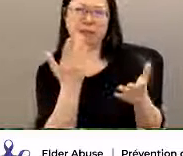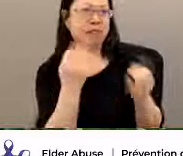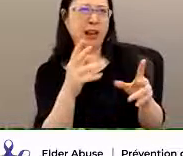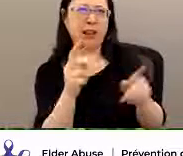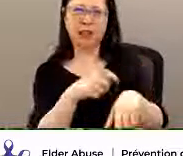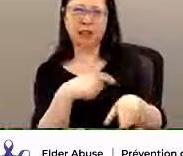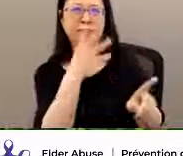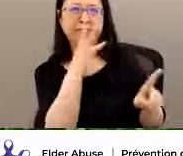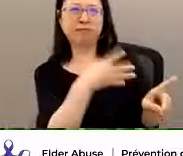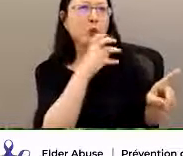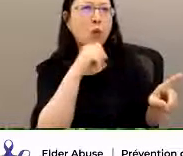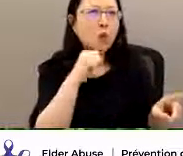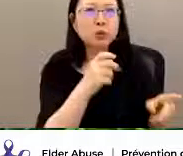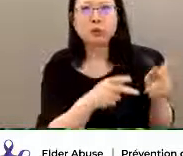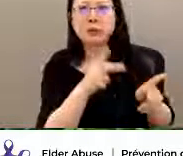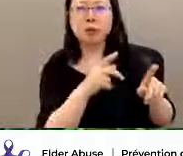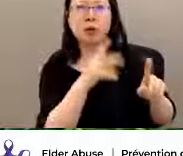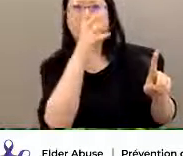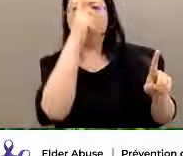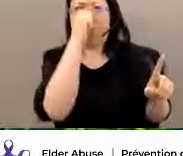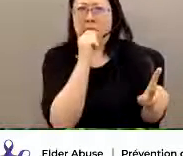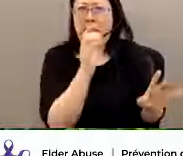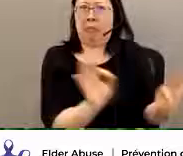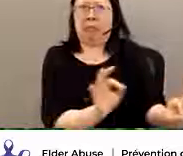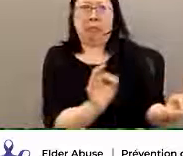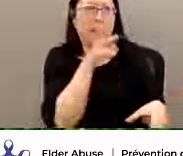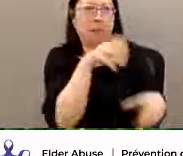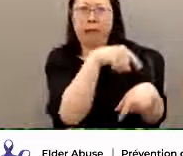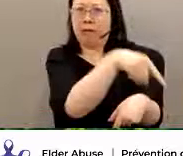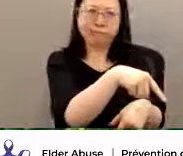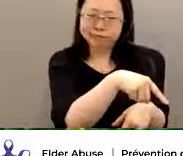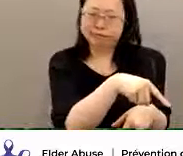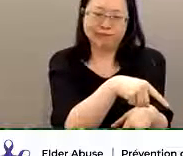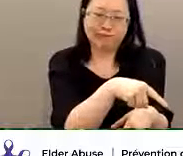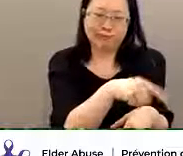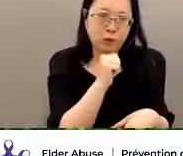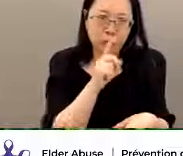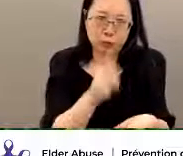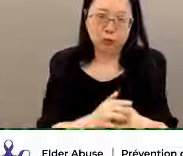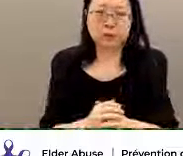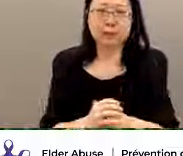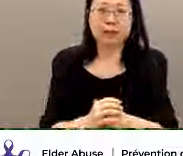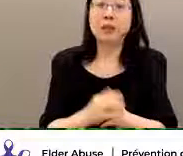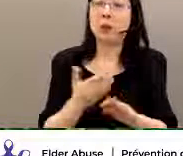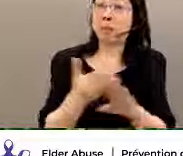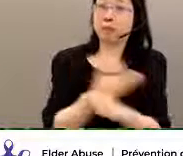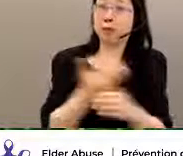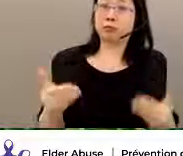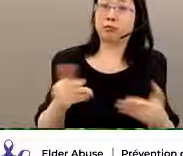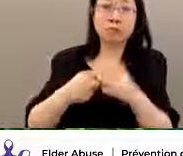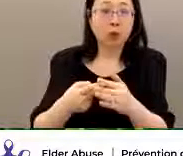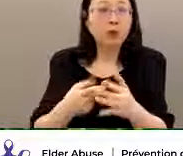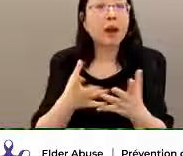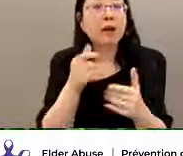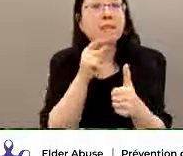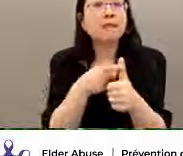in bullying when we think about our age groups around who can be bullied. Before we get our presentation, I